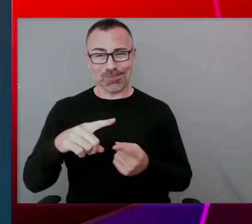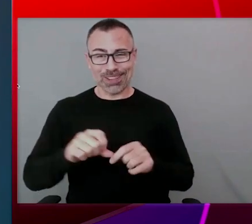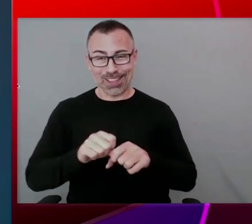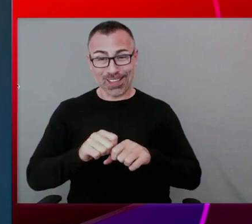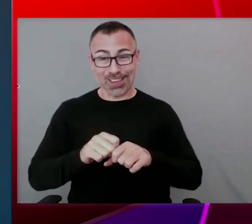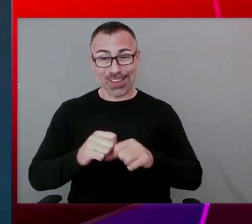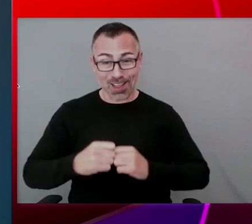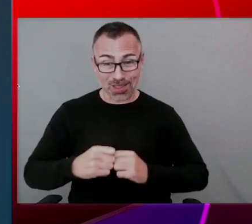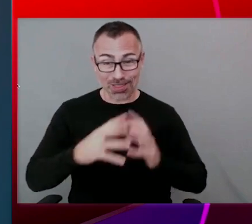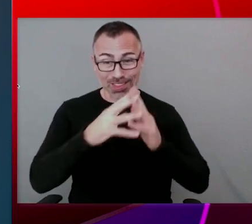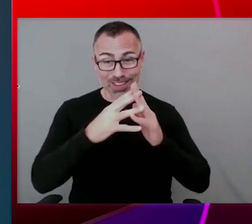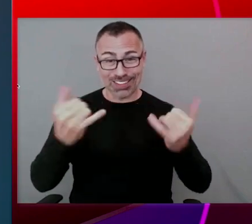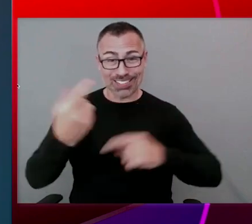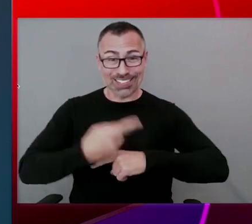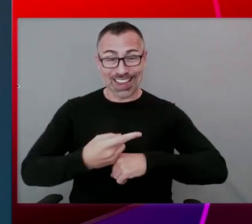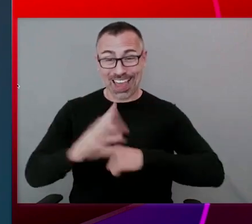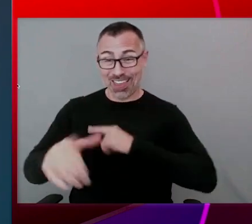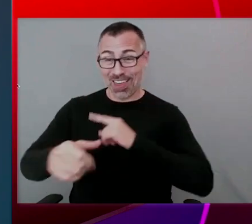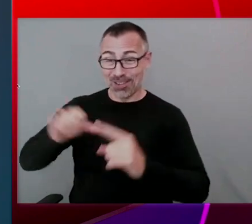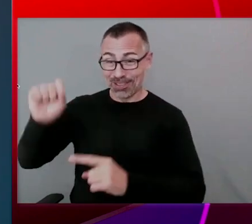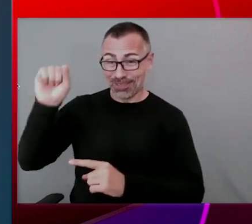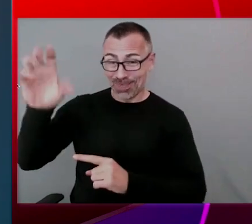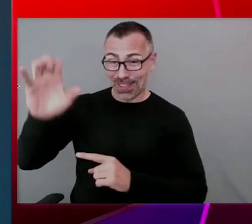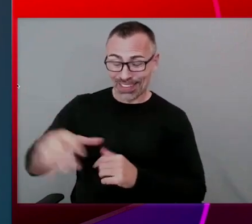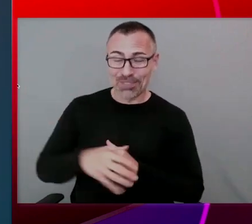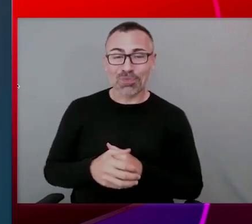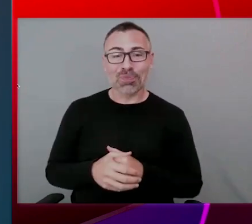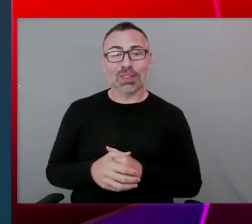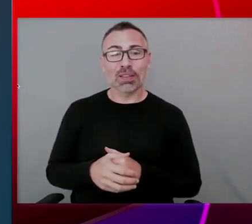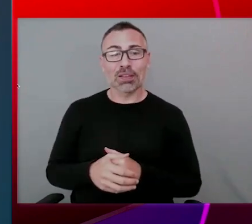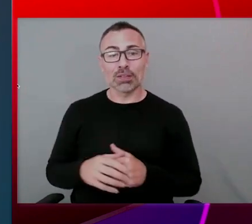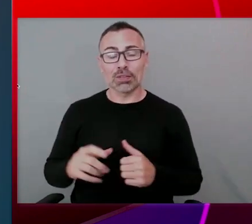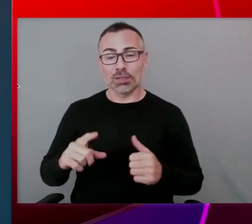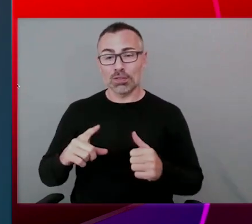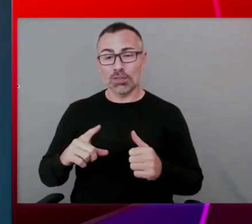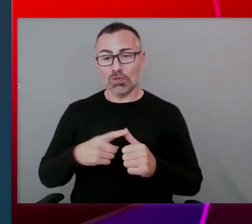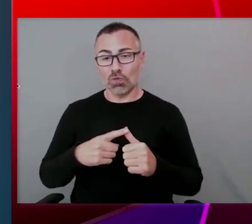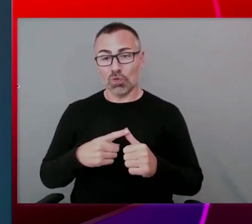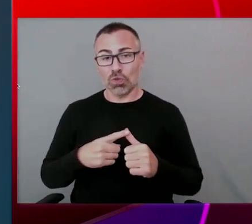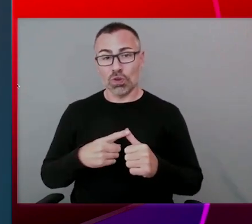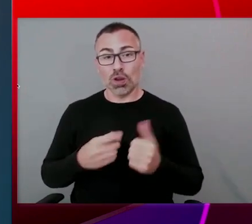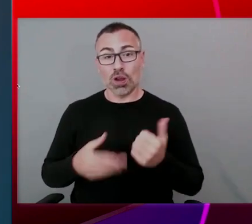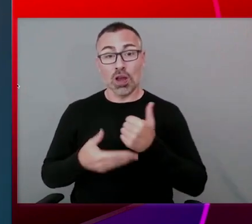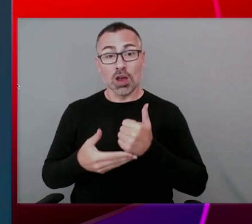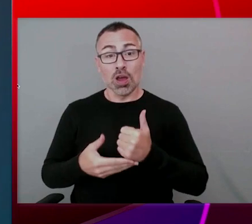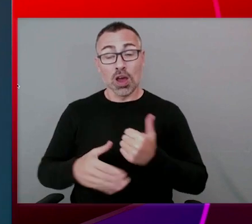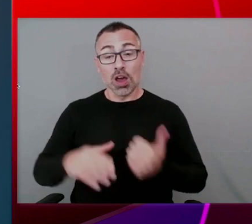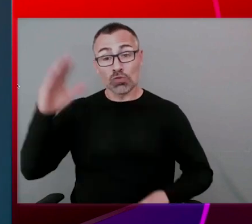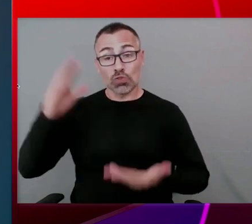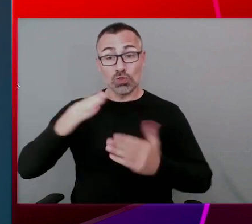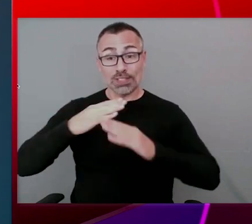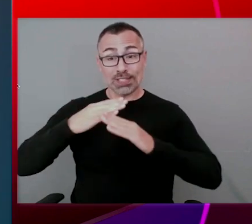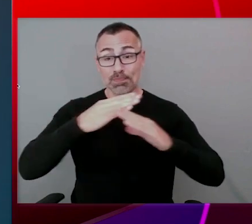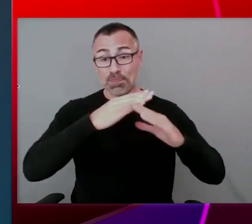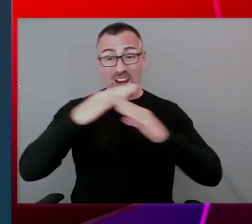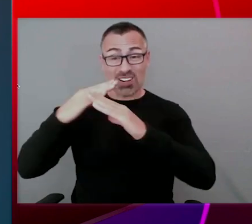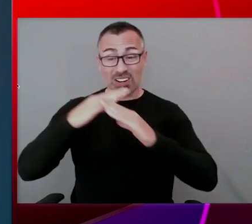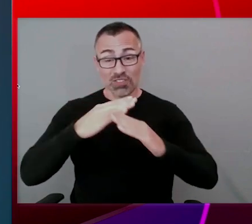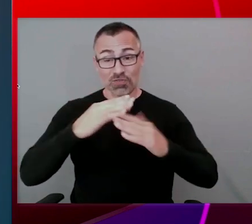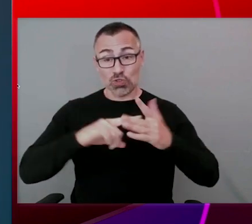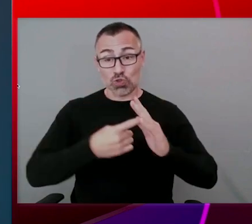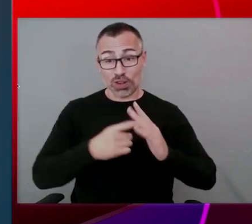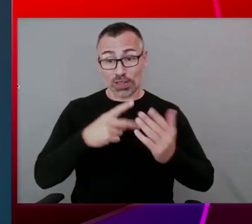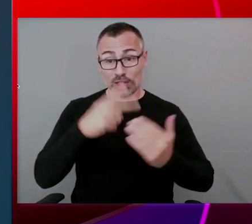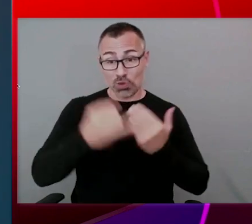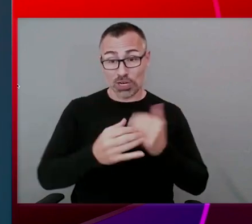to plug in here as well. So it helps, first of all, reduce the barrier to start the machine learning project. Normally, you